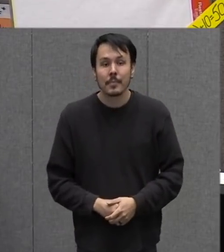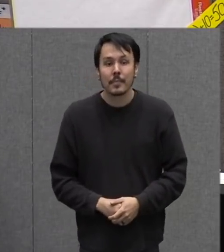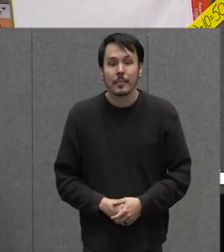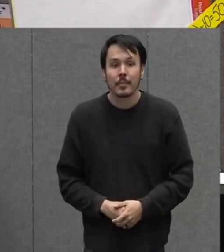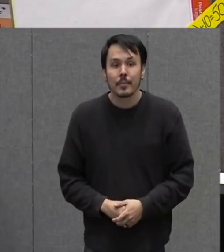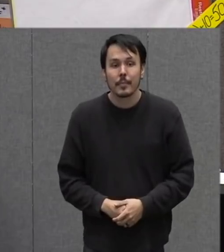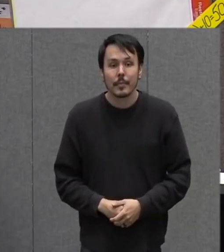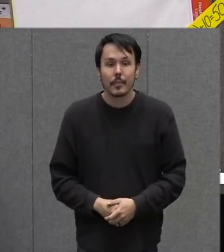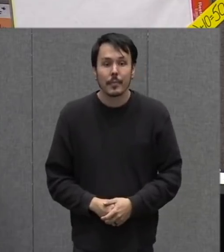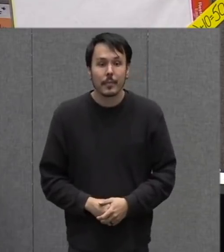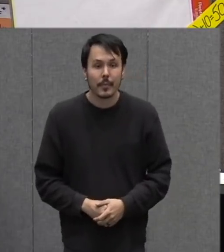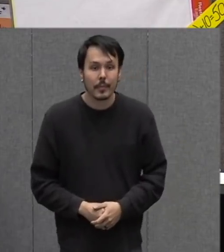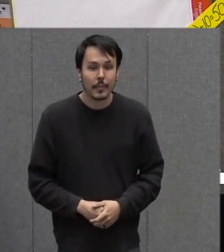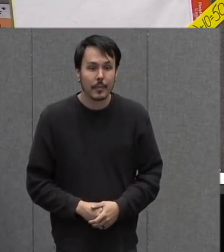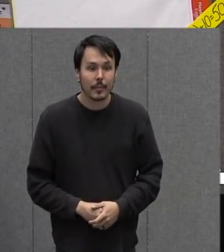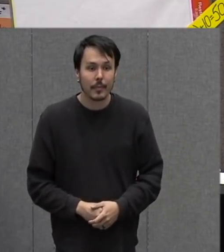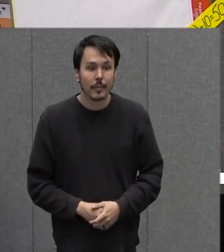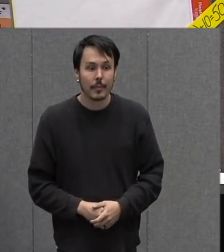Next,